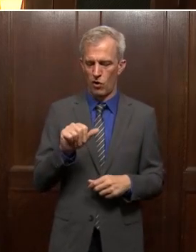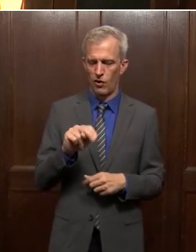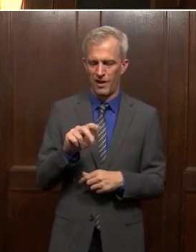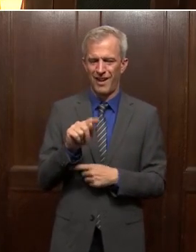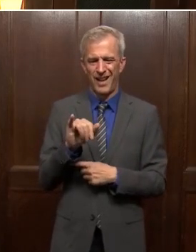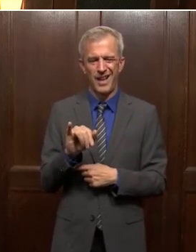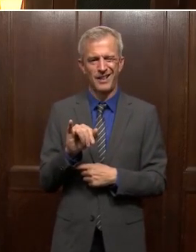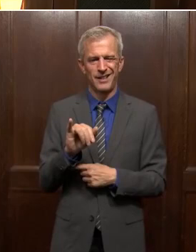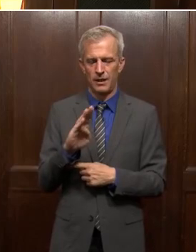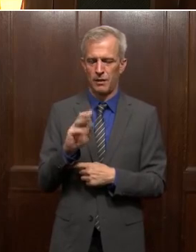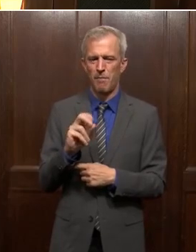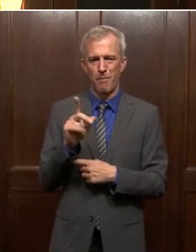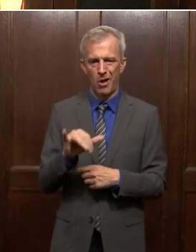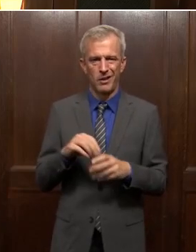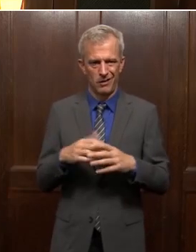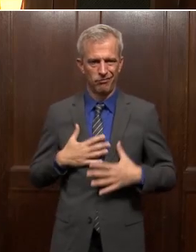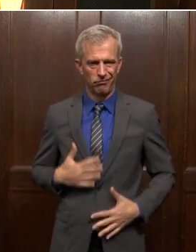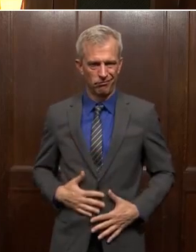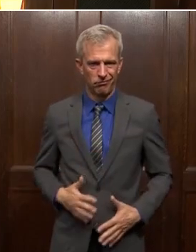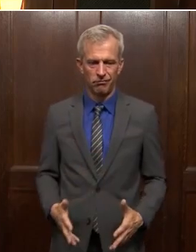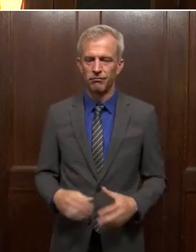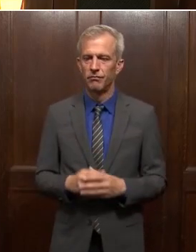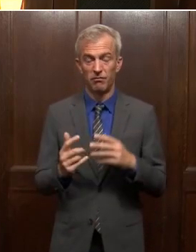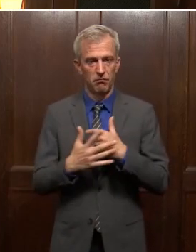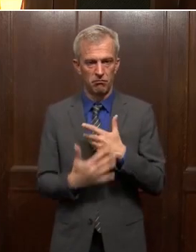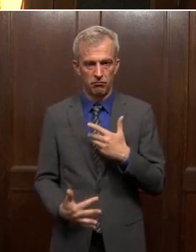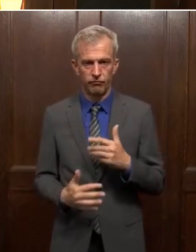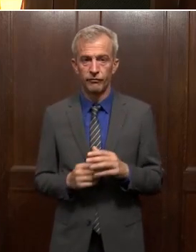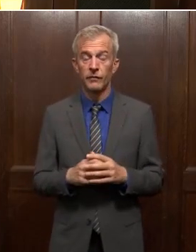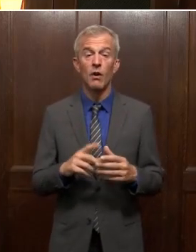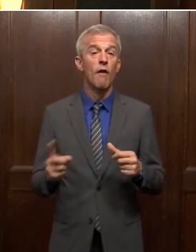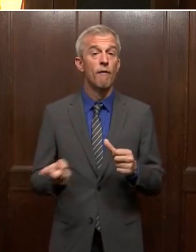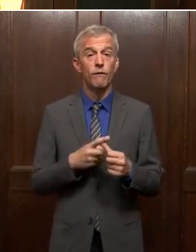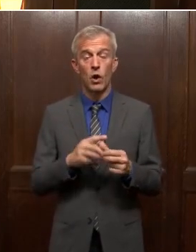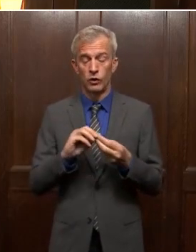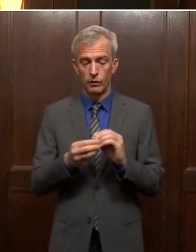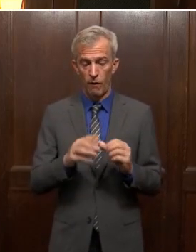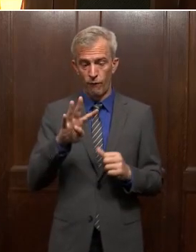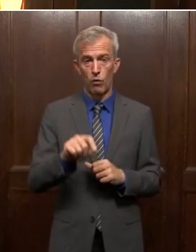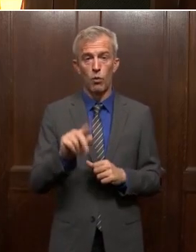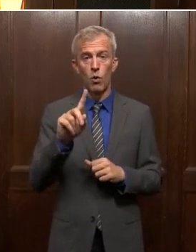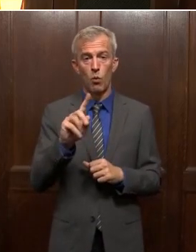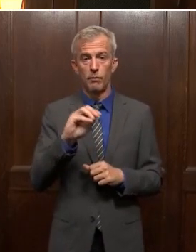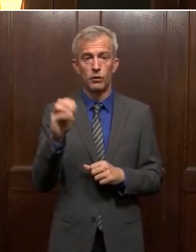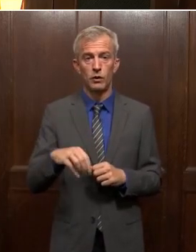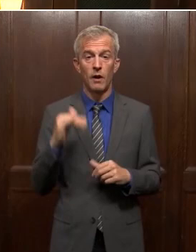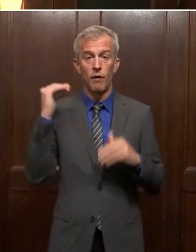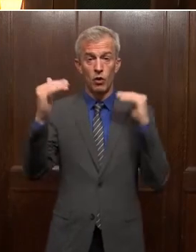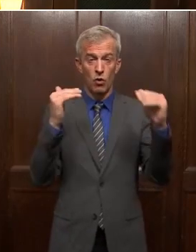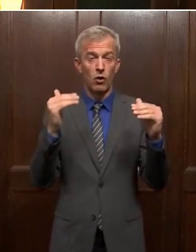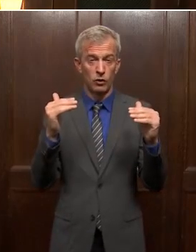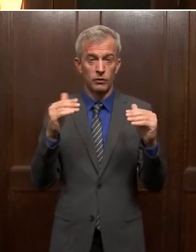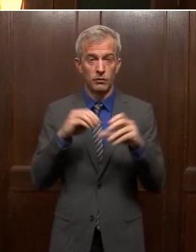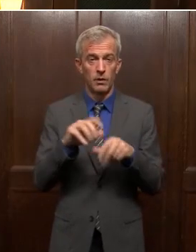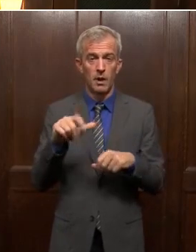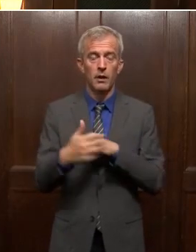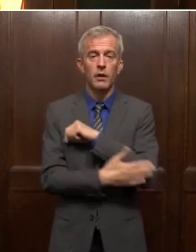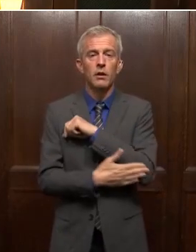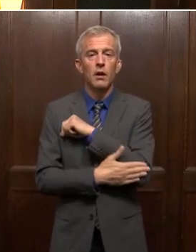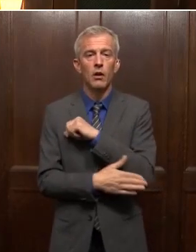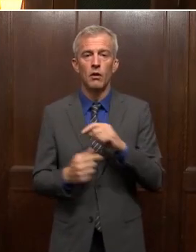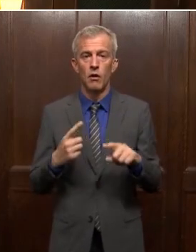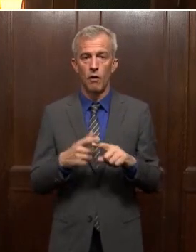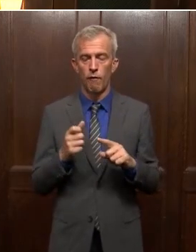The number they came up with in the initial study was that 4.1% of the adult population in LA County from